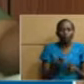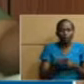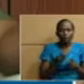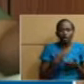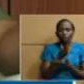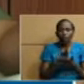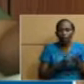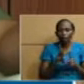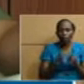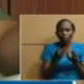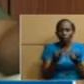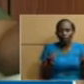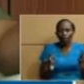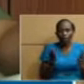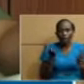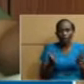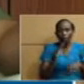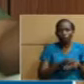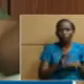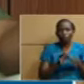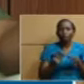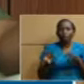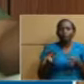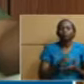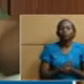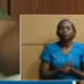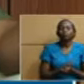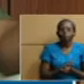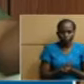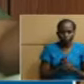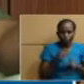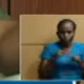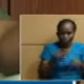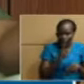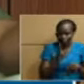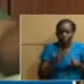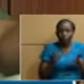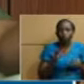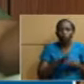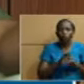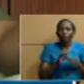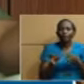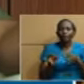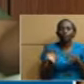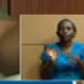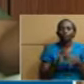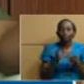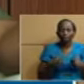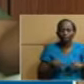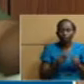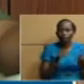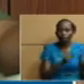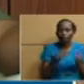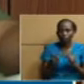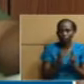people, some panelists joining us not from in studio here, who will be joining us to have this discussion